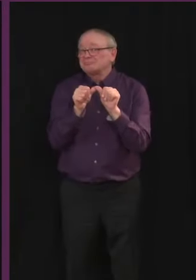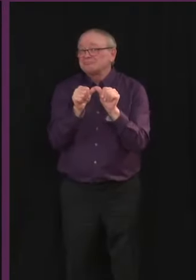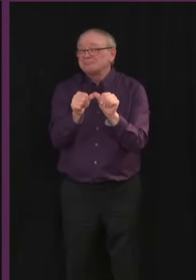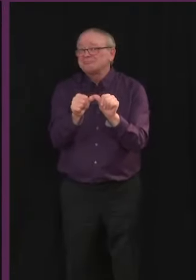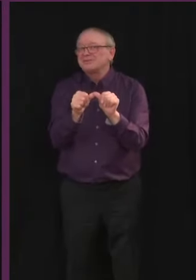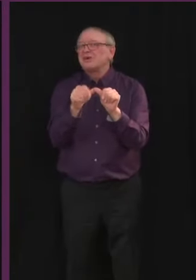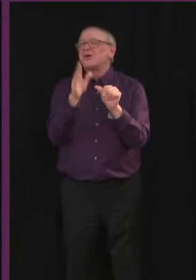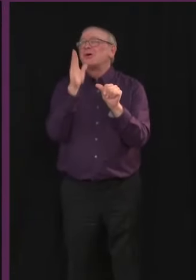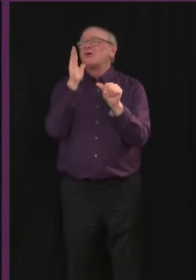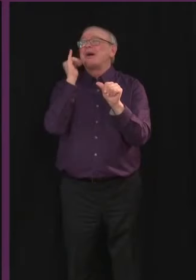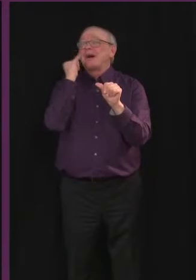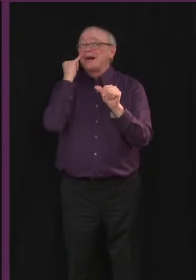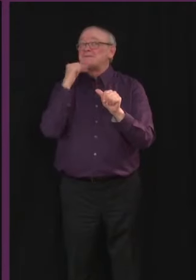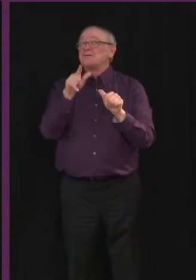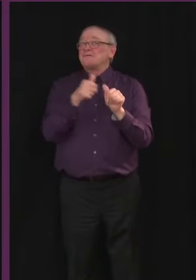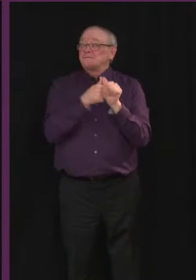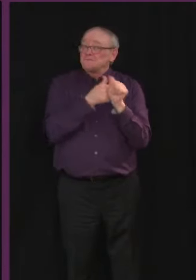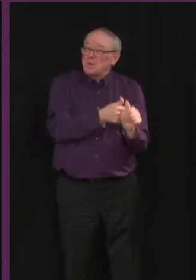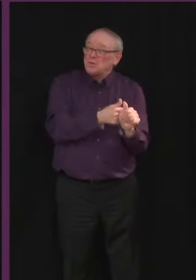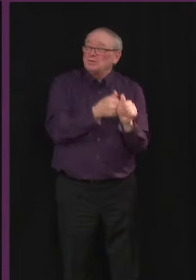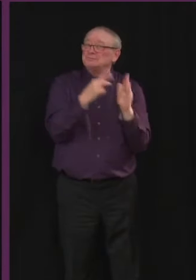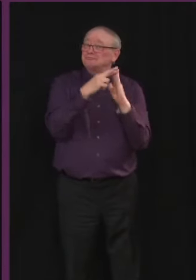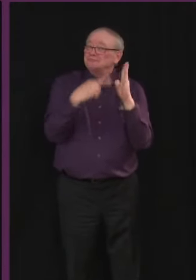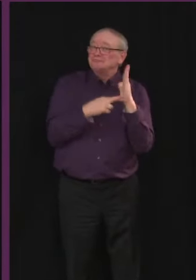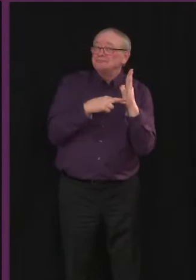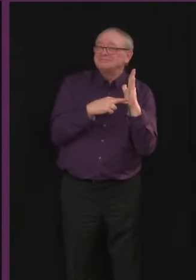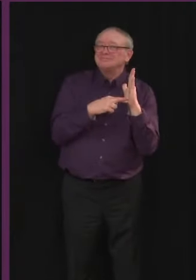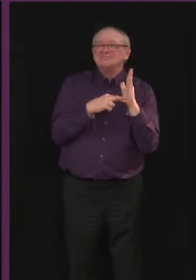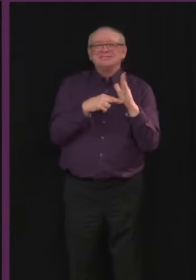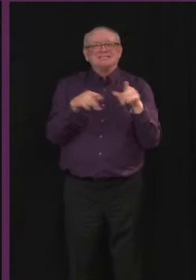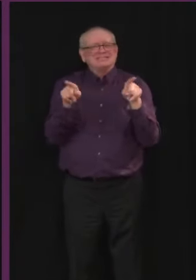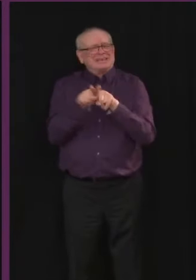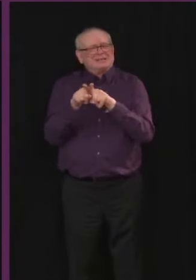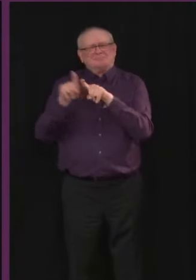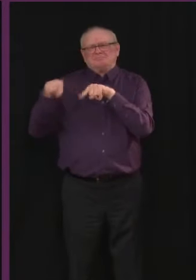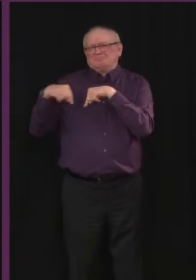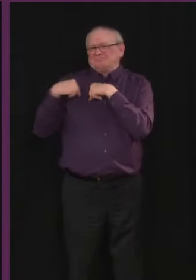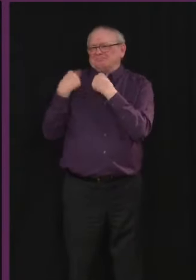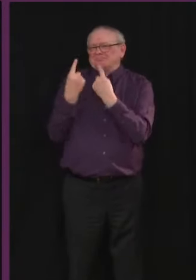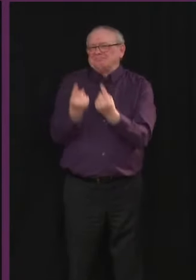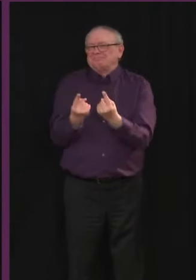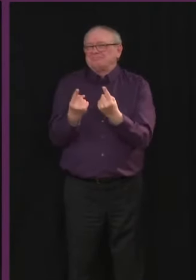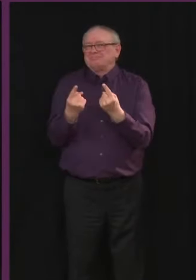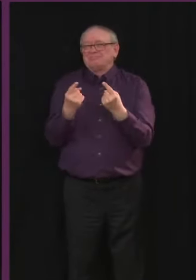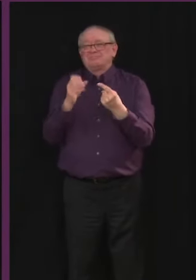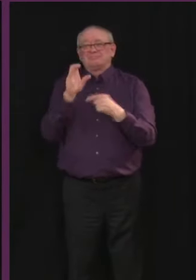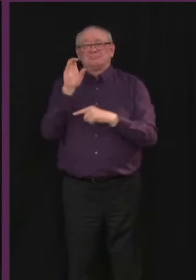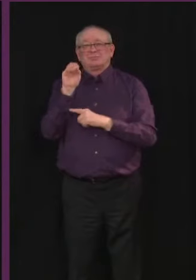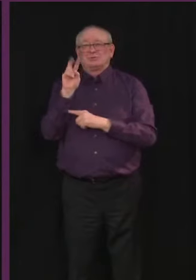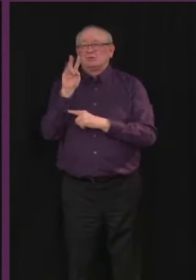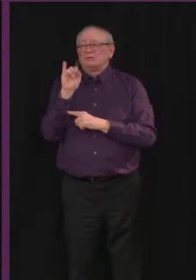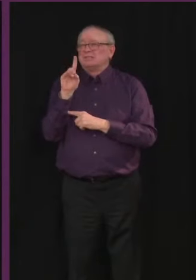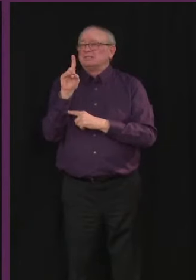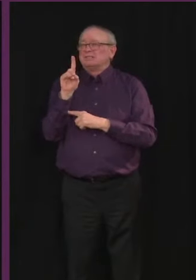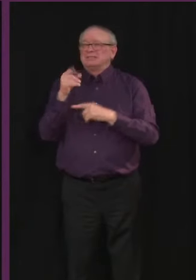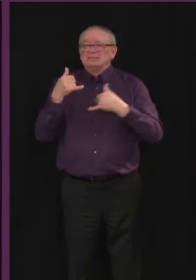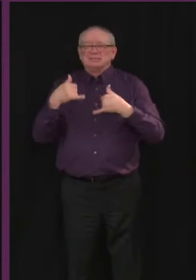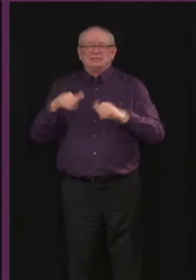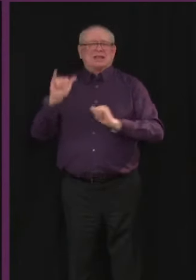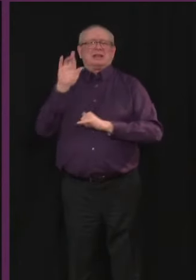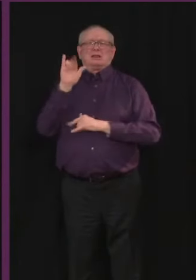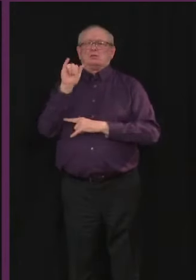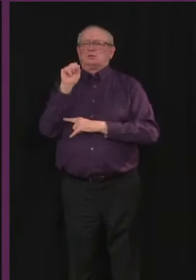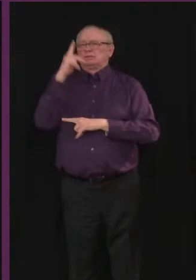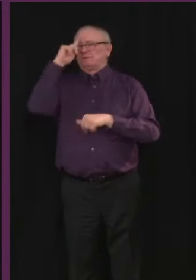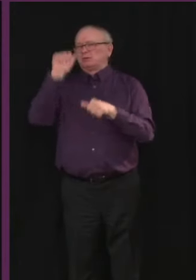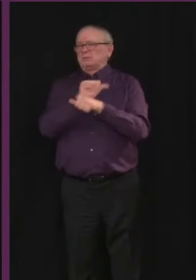COVID-19 still poses a threat to our province, and our choices still deeply matter. Our cases are starting to plateau instead